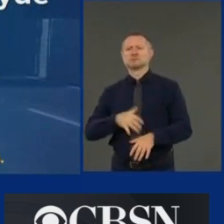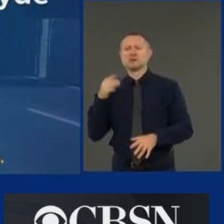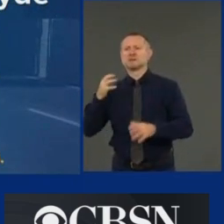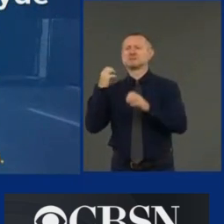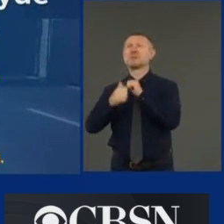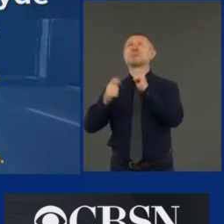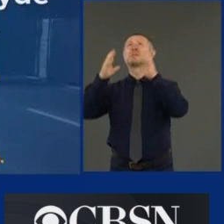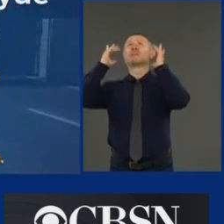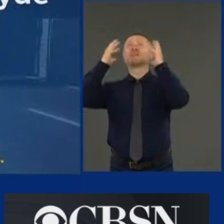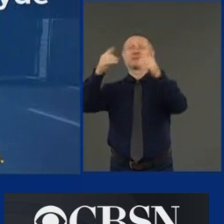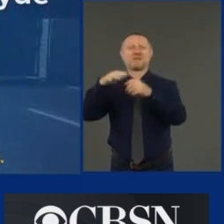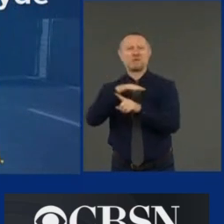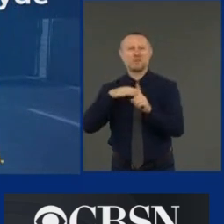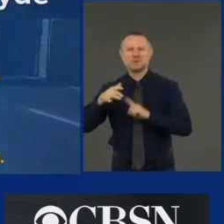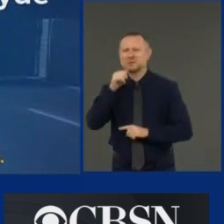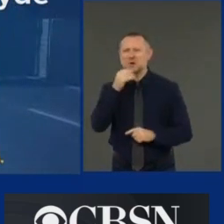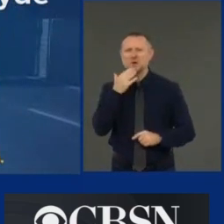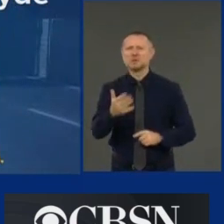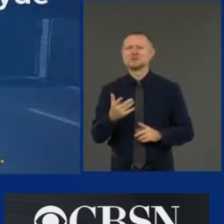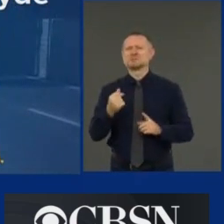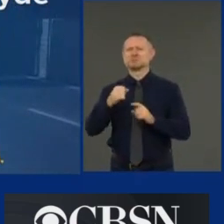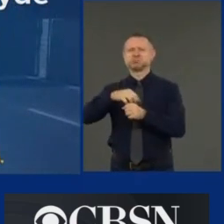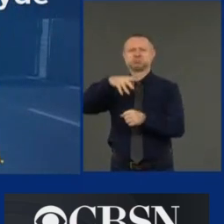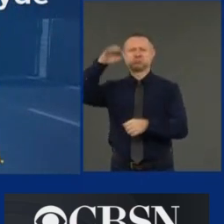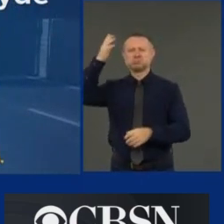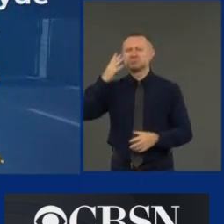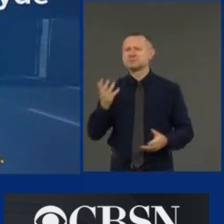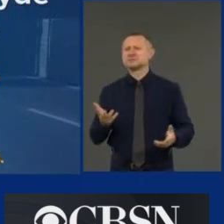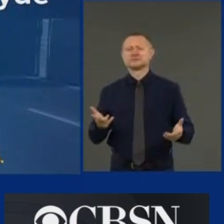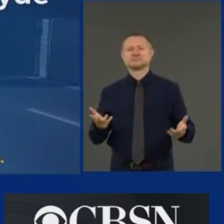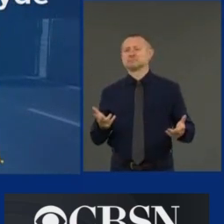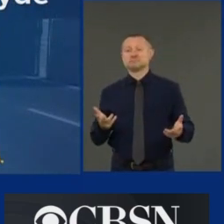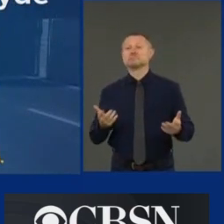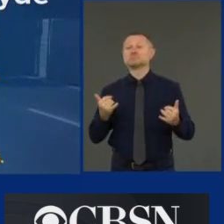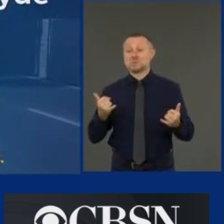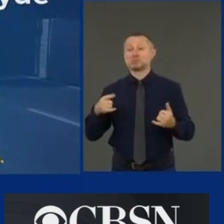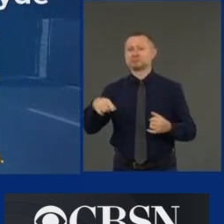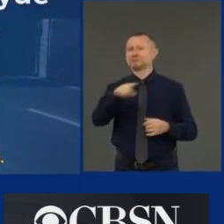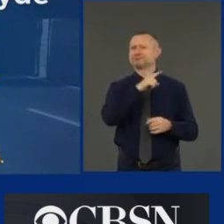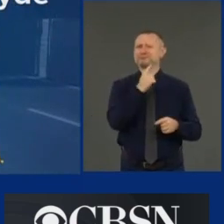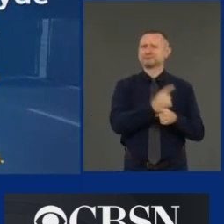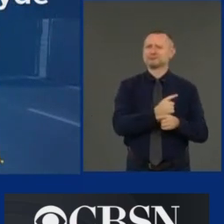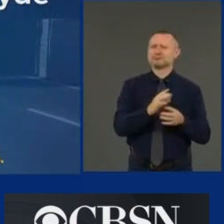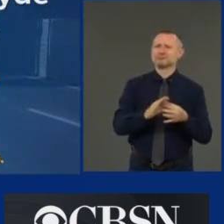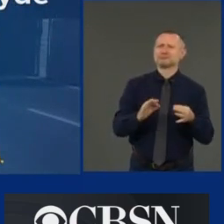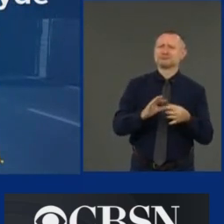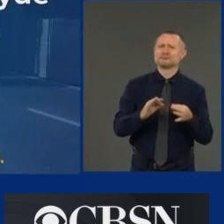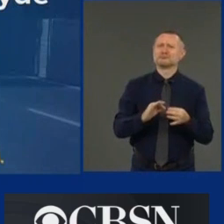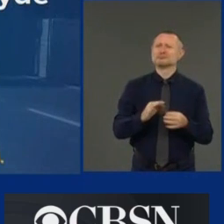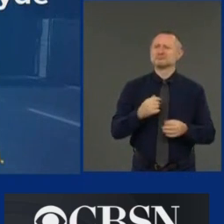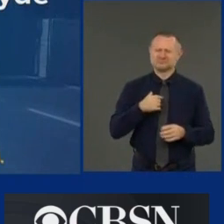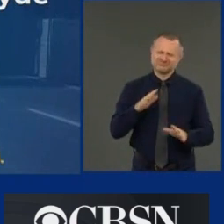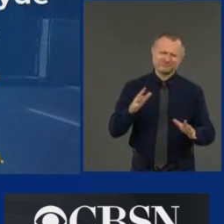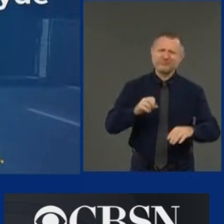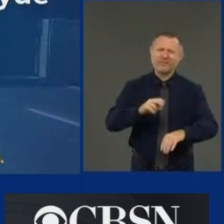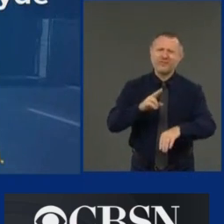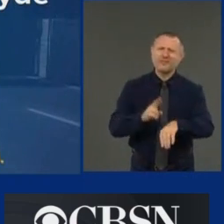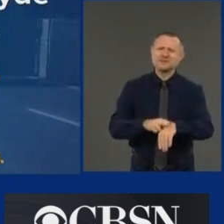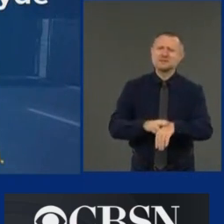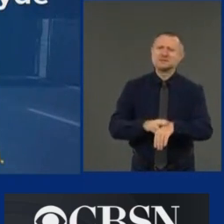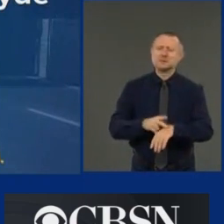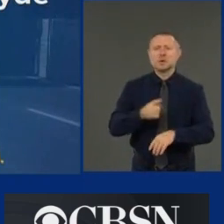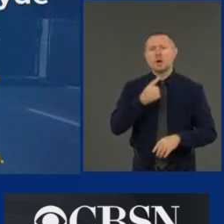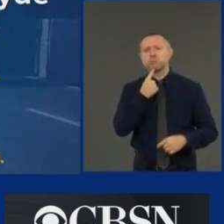do something? Well, they were right, and of course, it's always easier said than done,